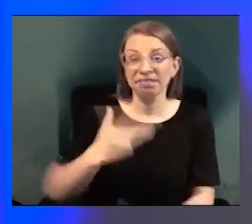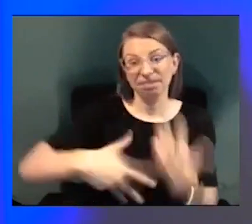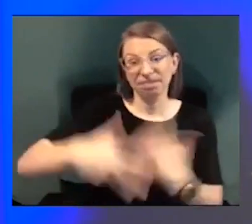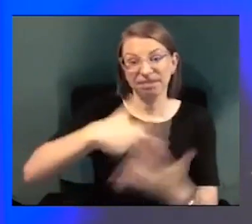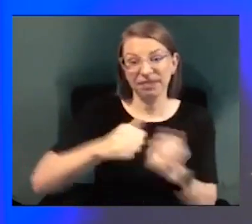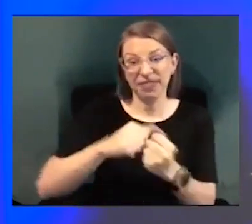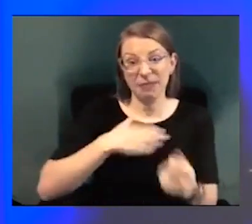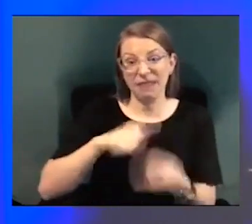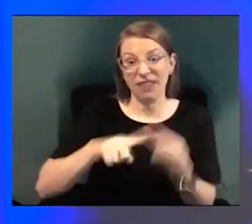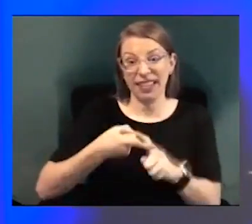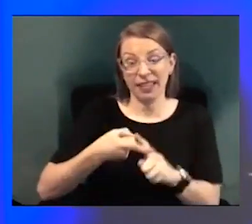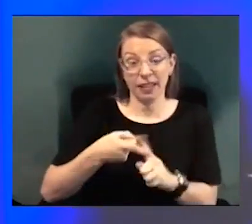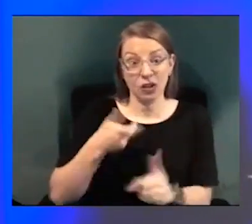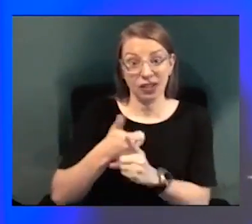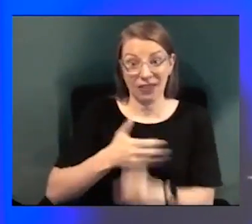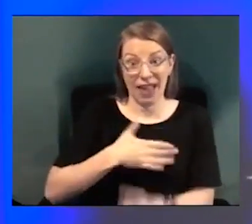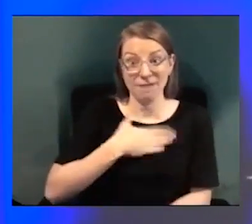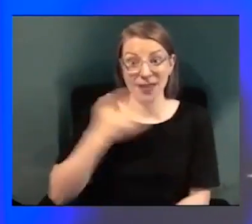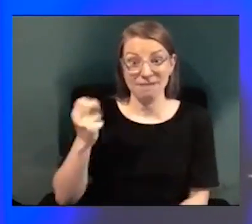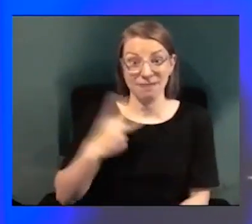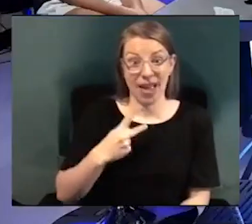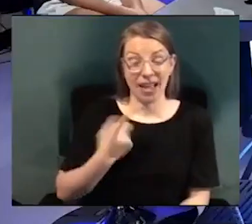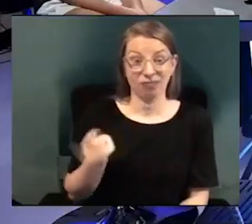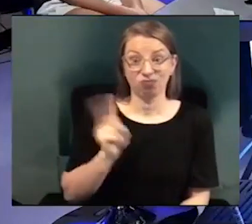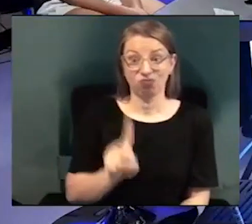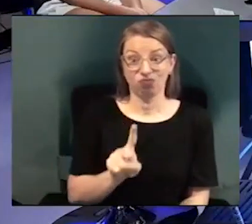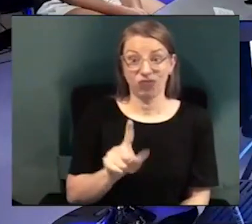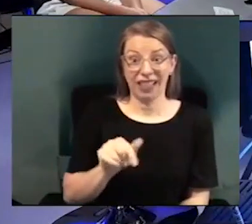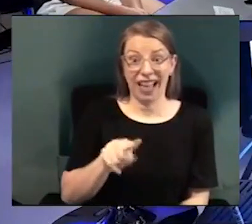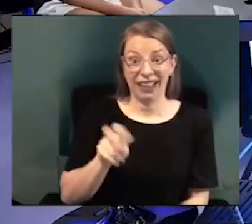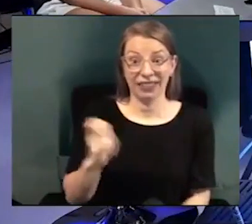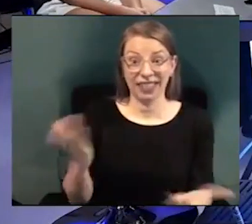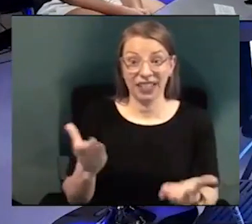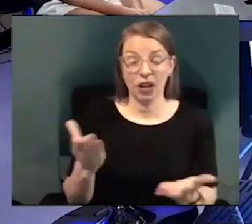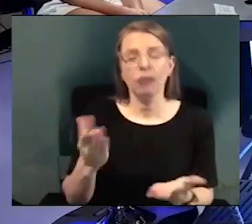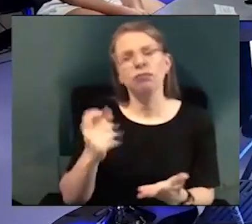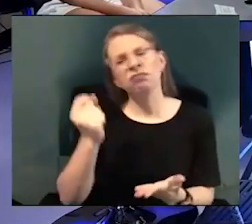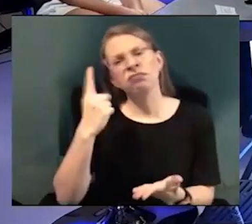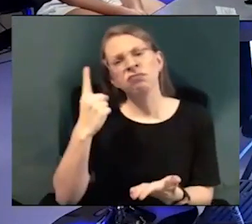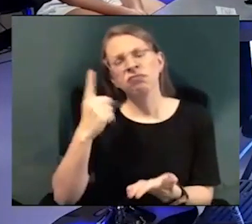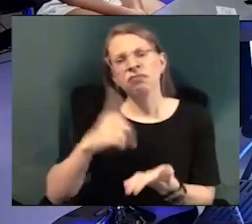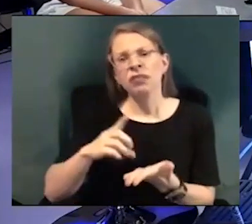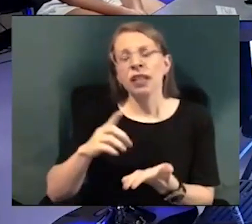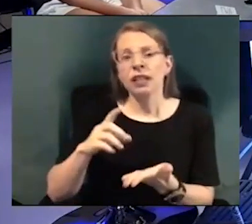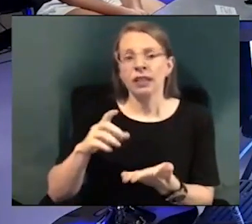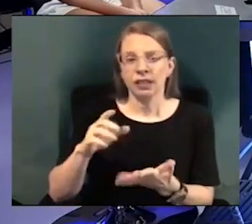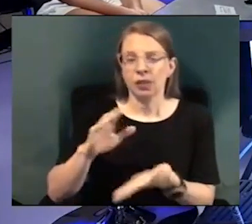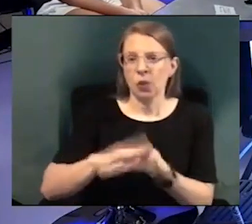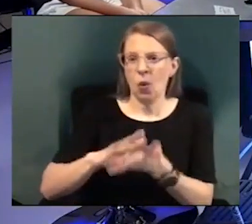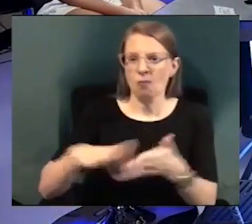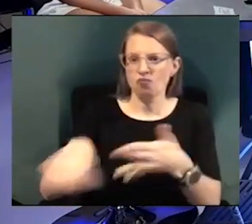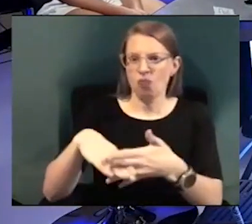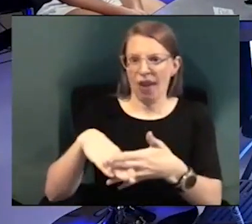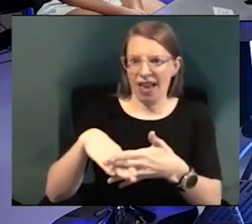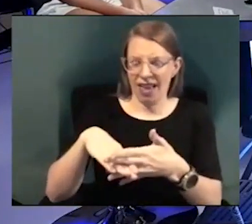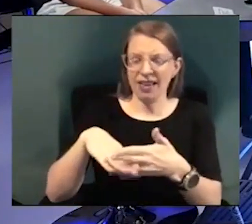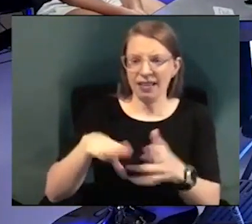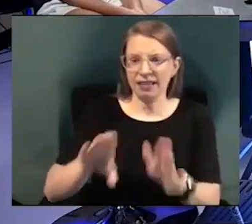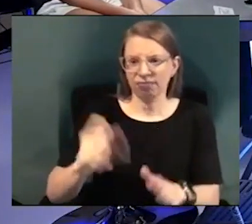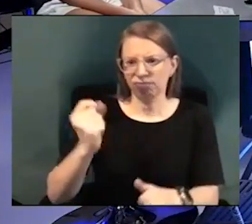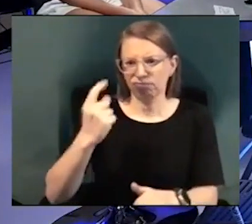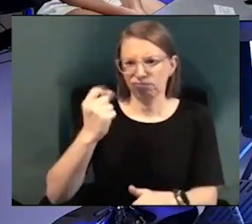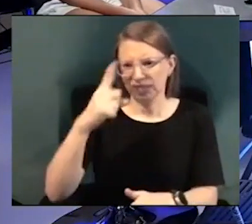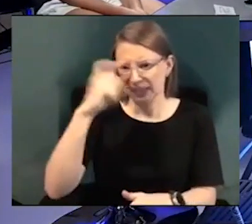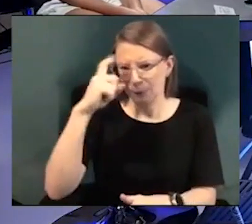good. Are you happy that you're back in person? I mean, now you're out because it's summer, right? But when you were back last fall or last spring, was that good?